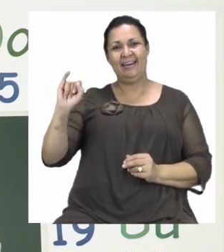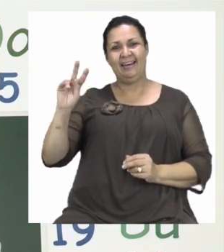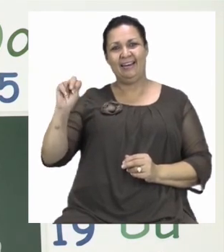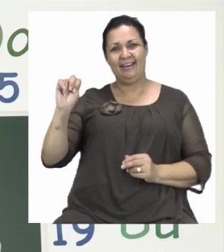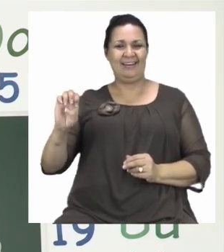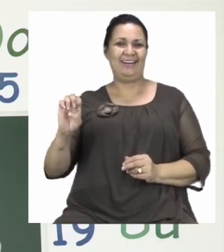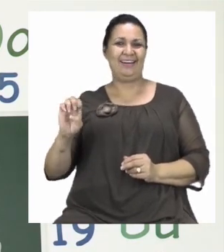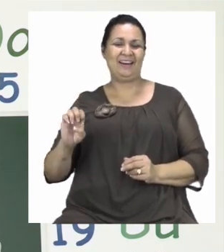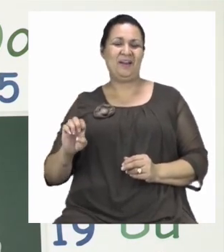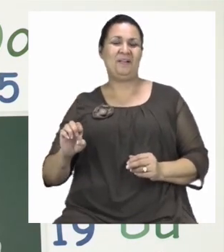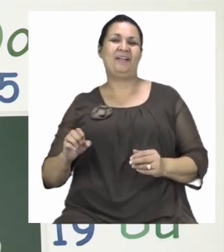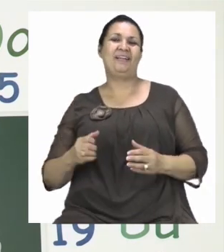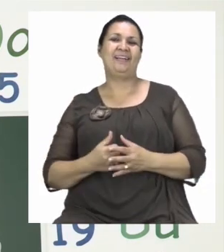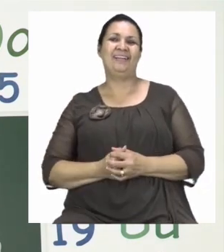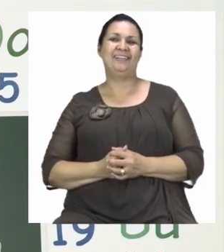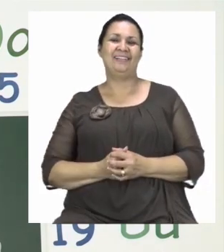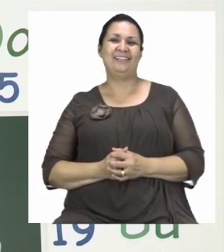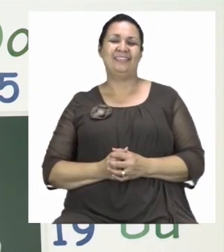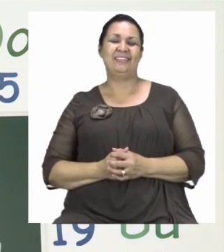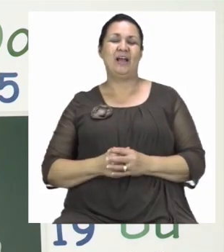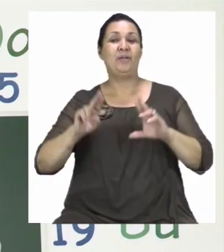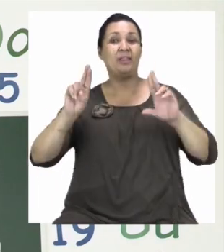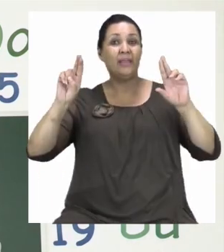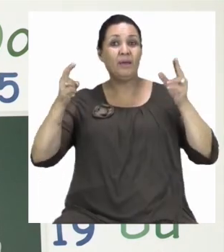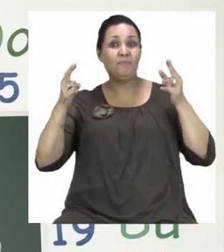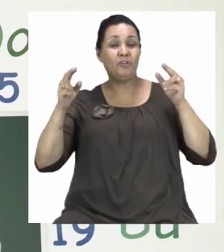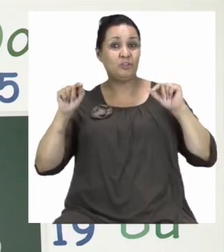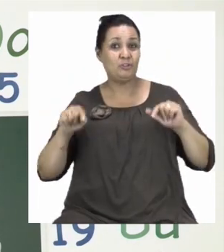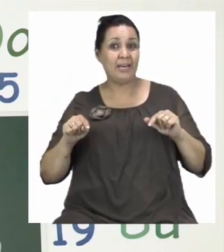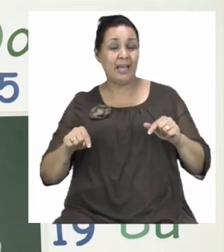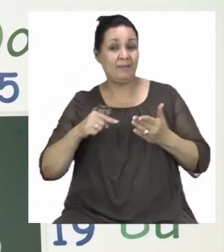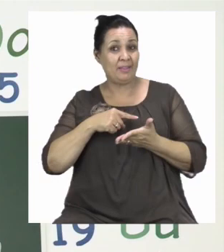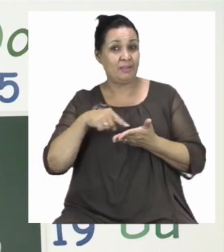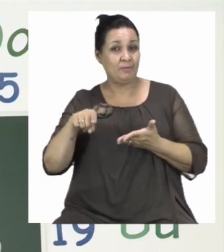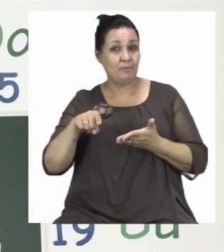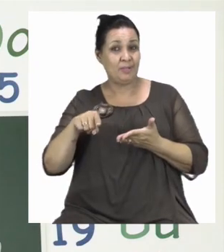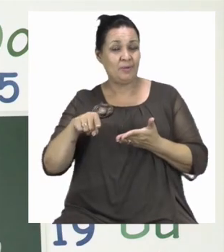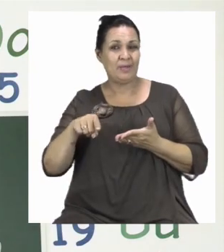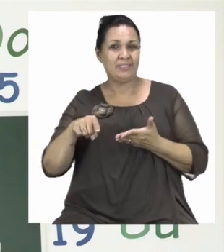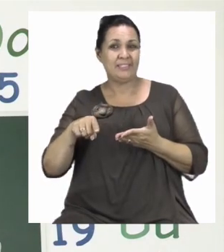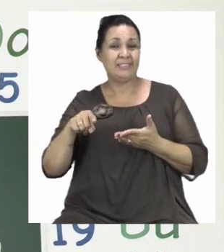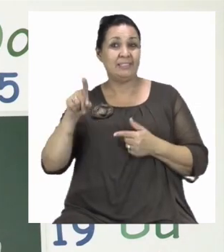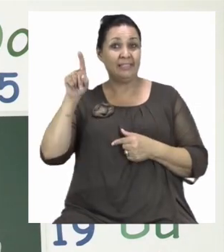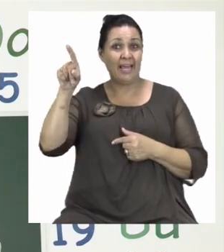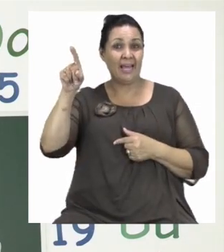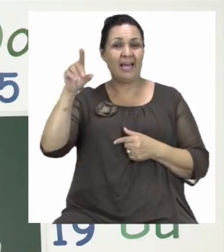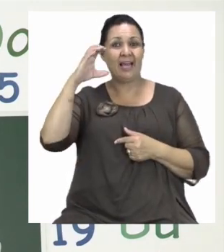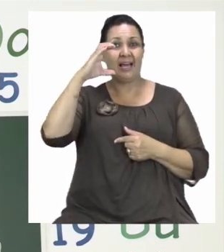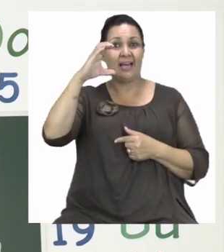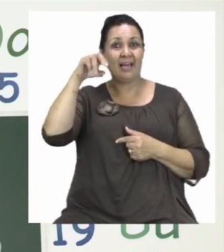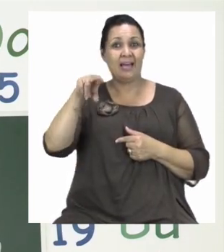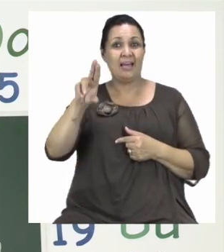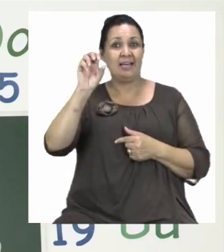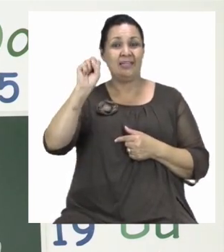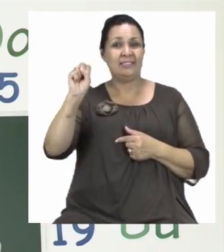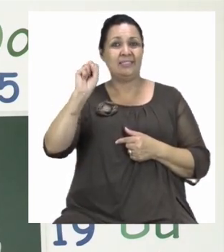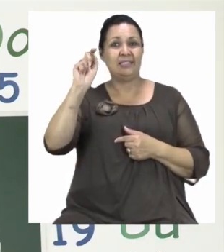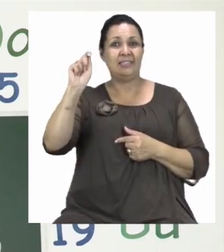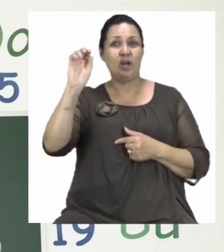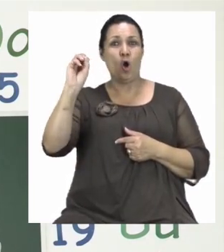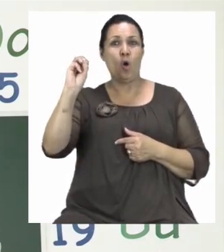me today. Our theme for this week is customs